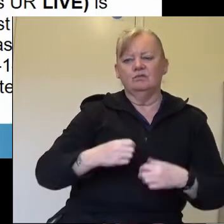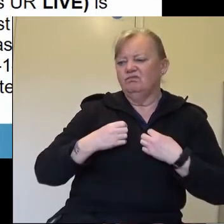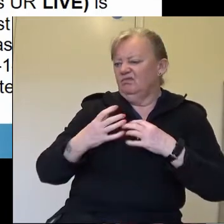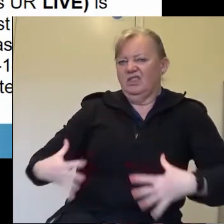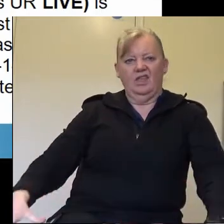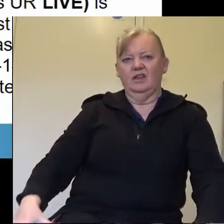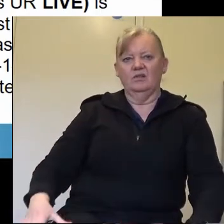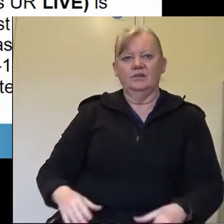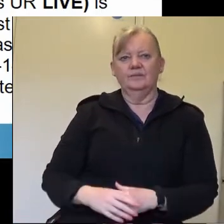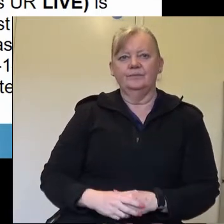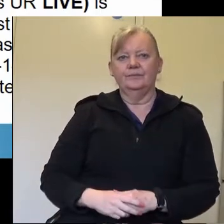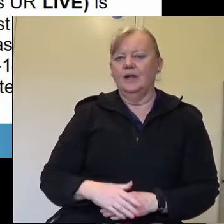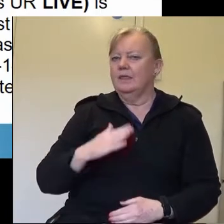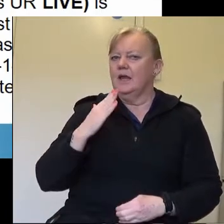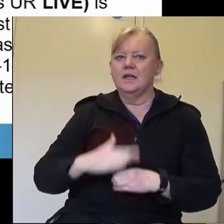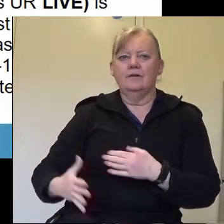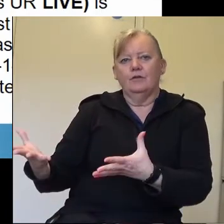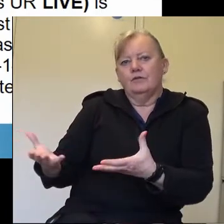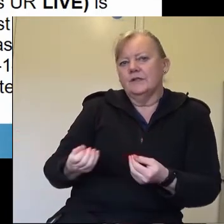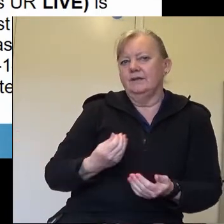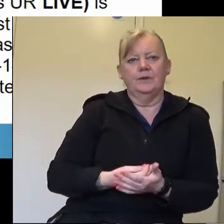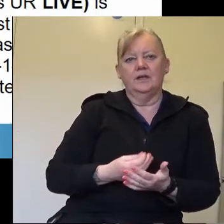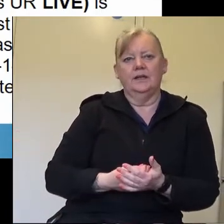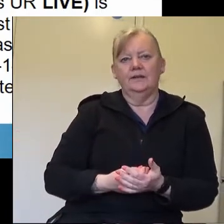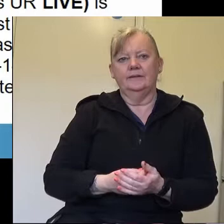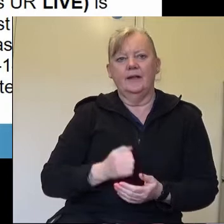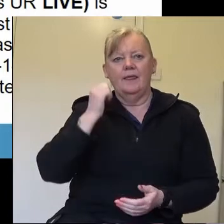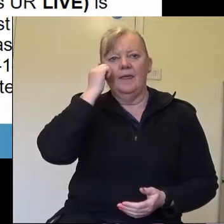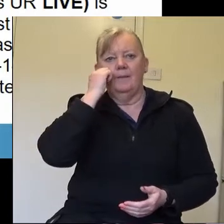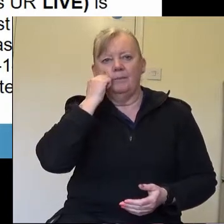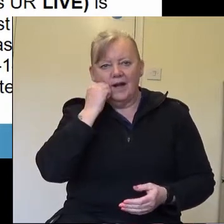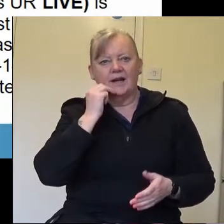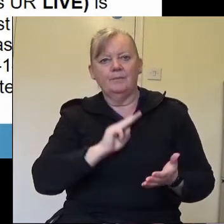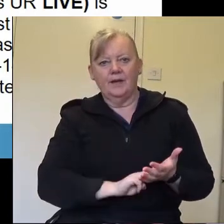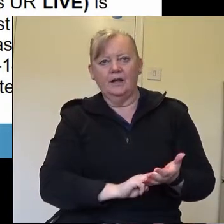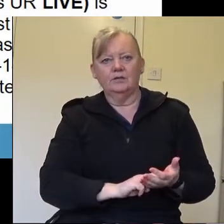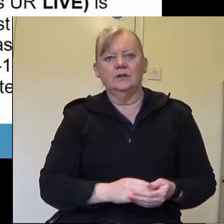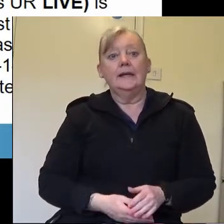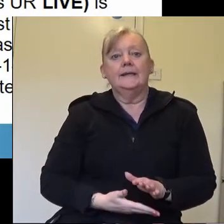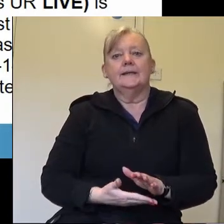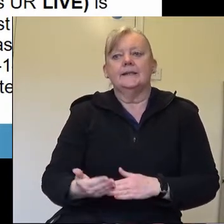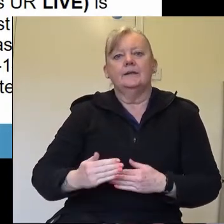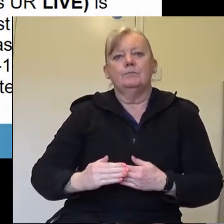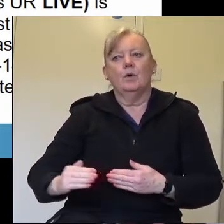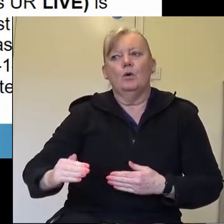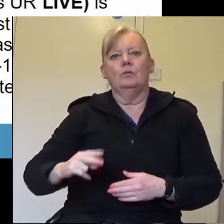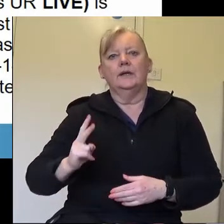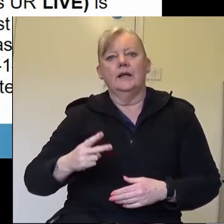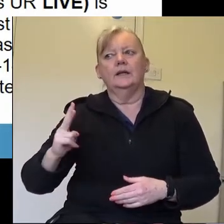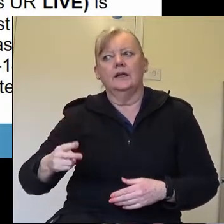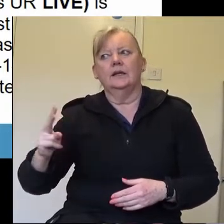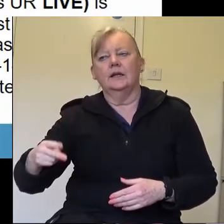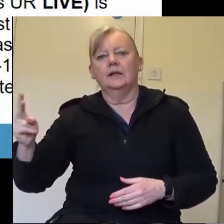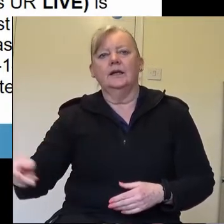talking about naked photos, and they never get money, and they're scammed, and then they are blackmailed by these people because